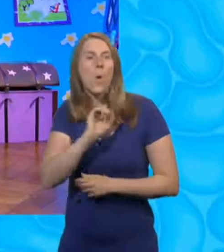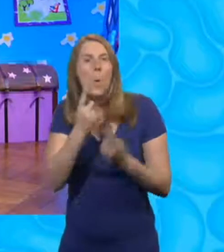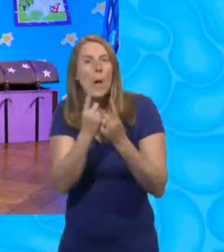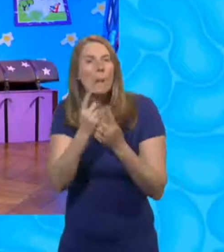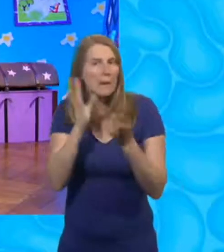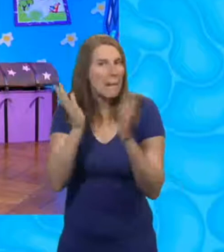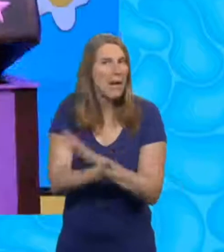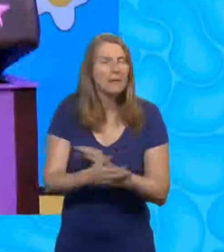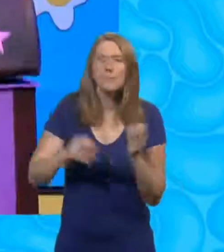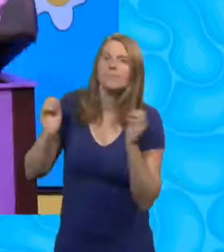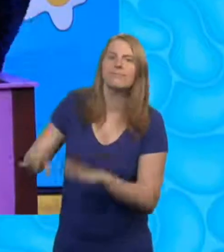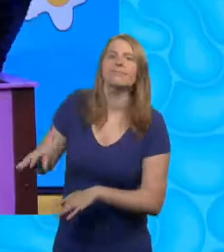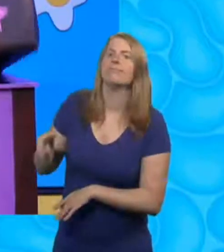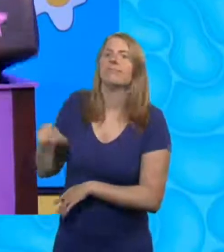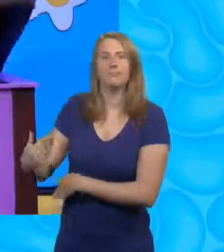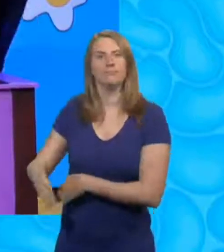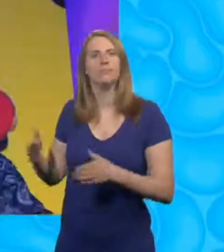know it's got a life of its own.